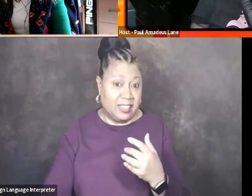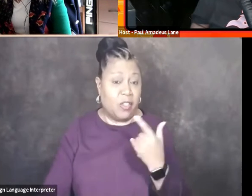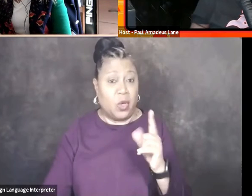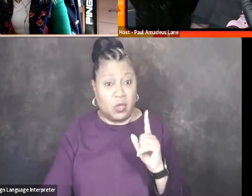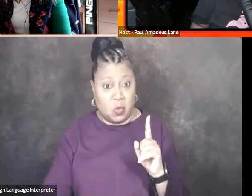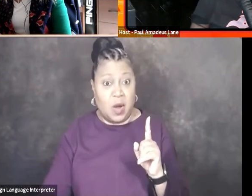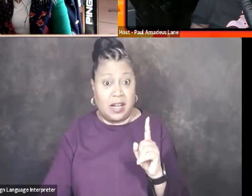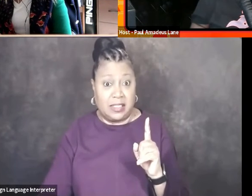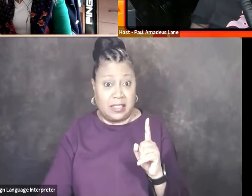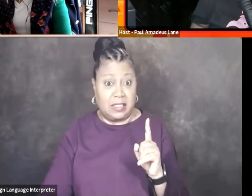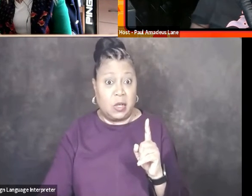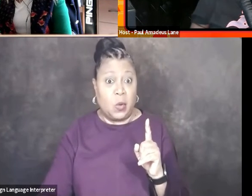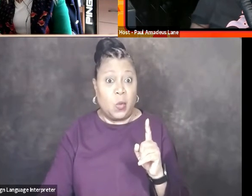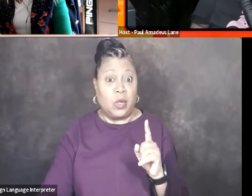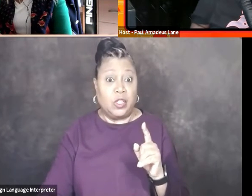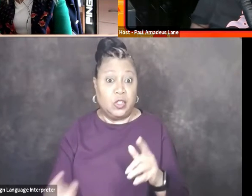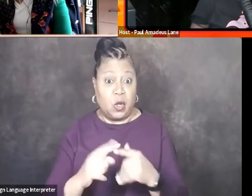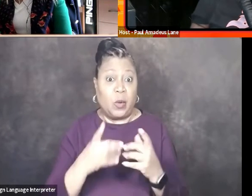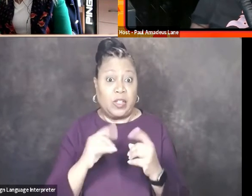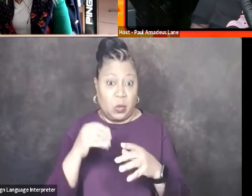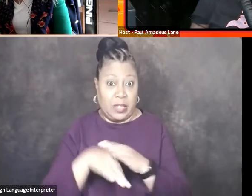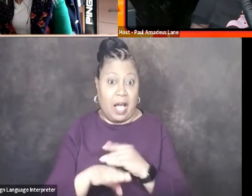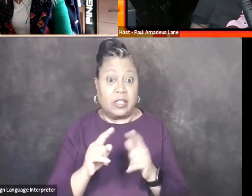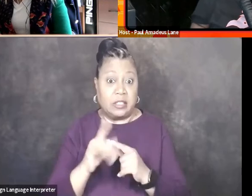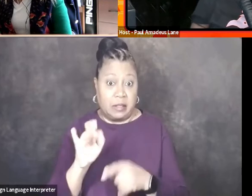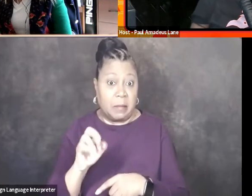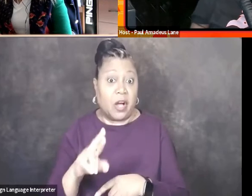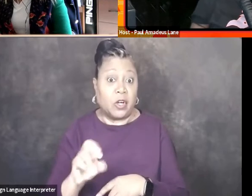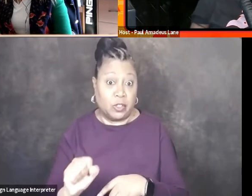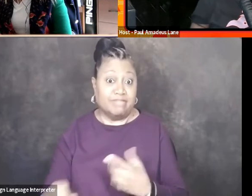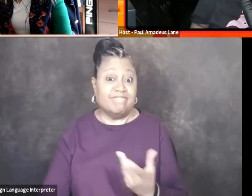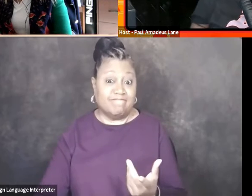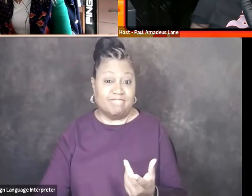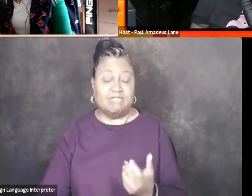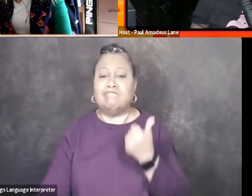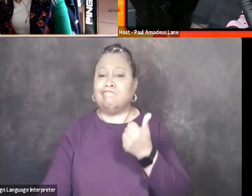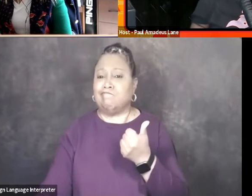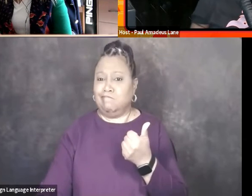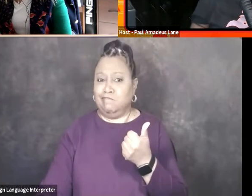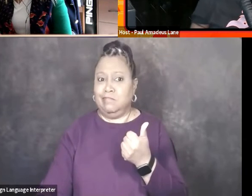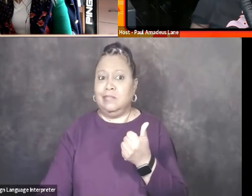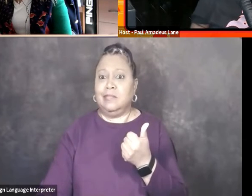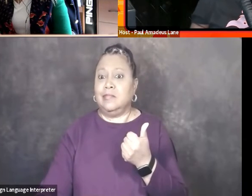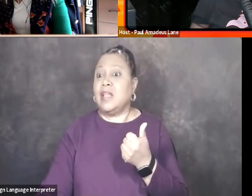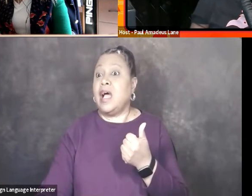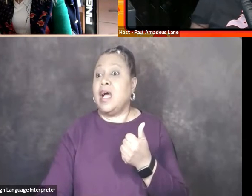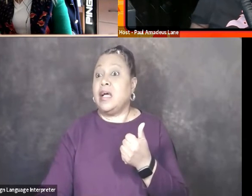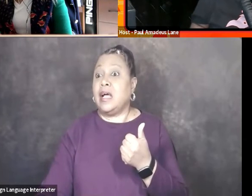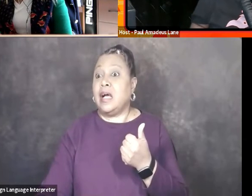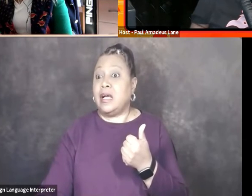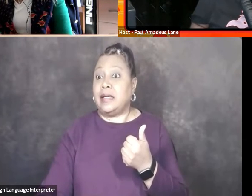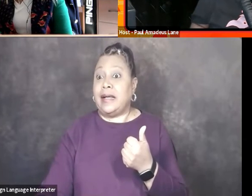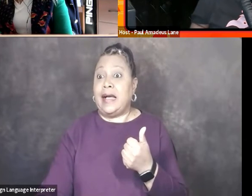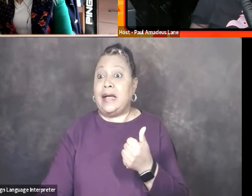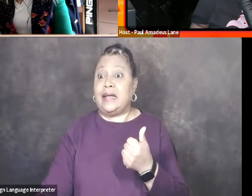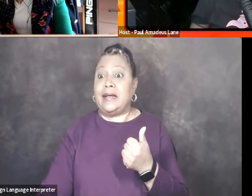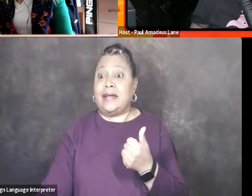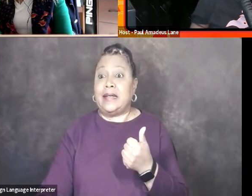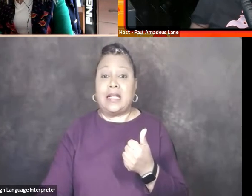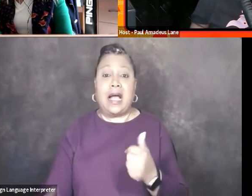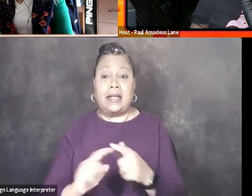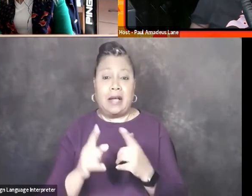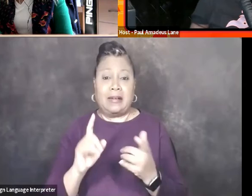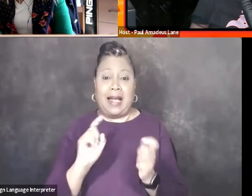that we showed in the last one, they do go down into the bunkers. Awesome. Another question. came in about